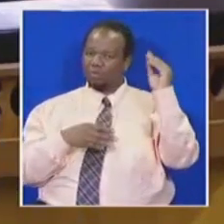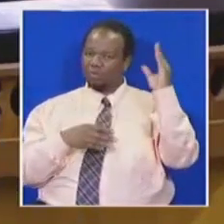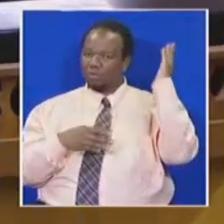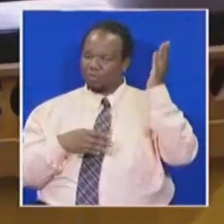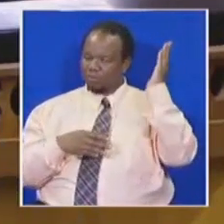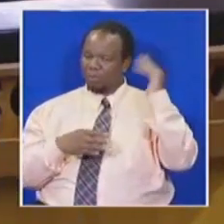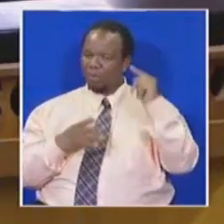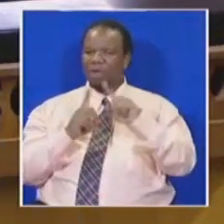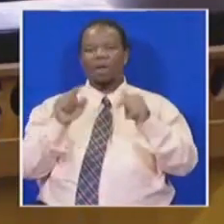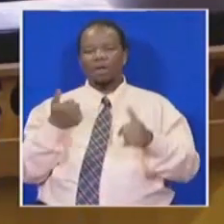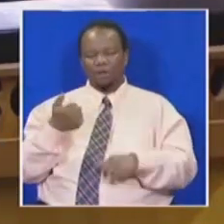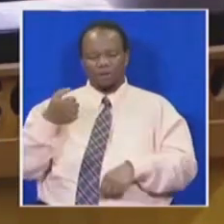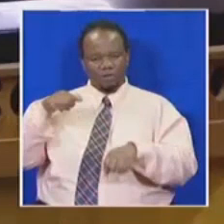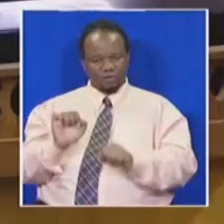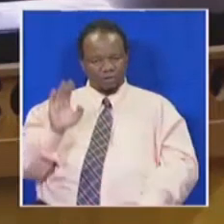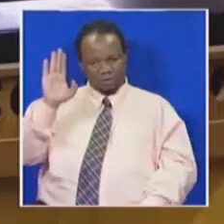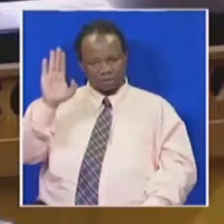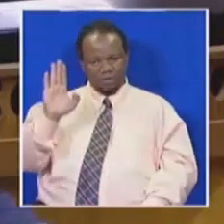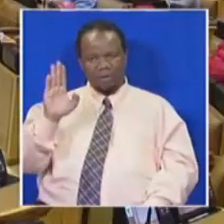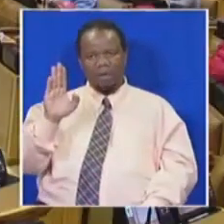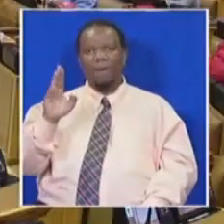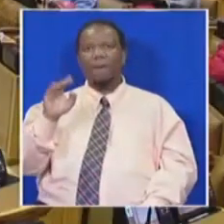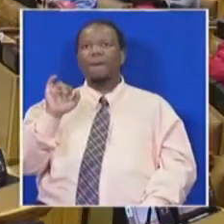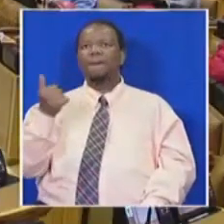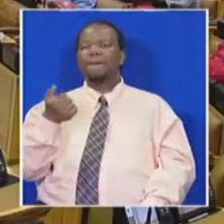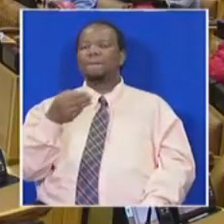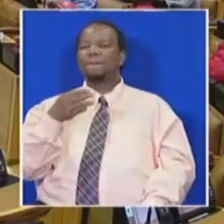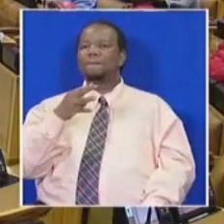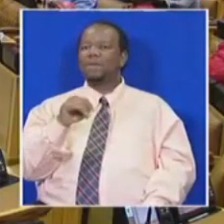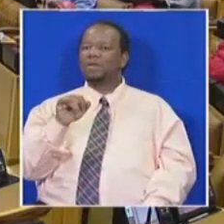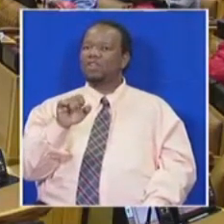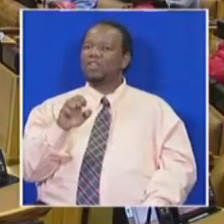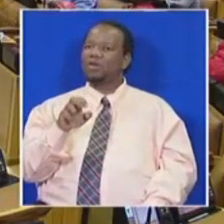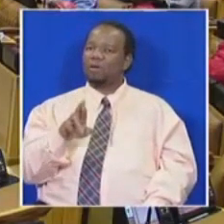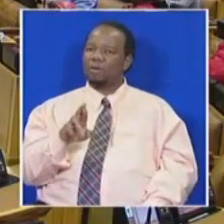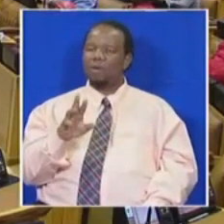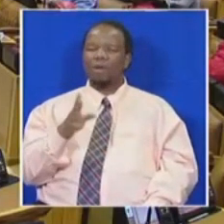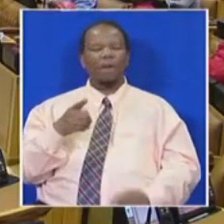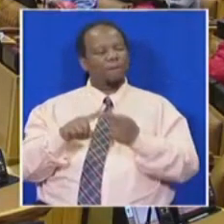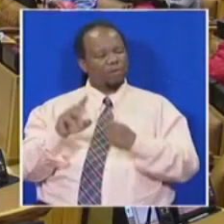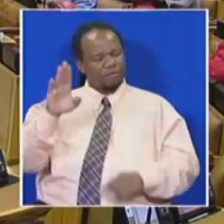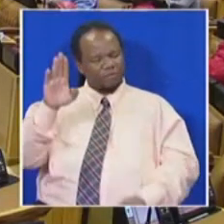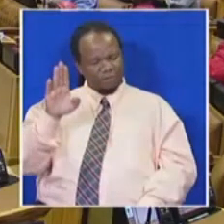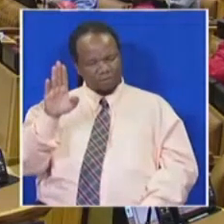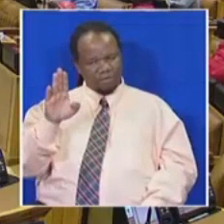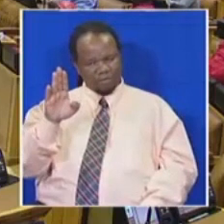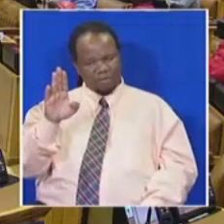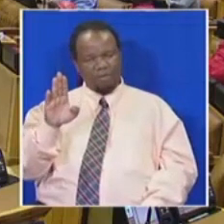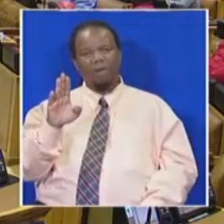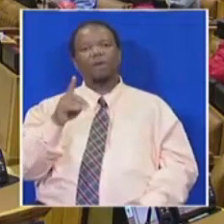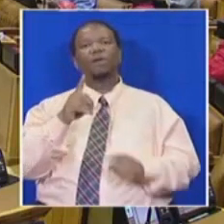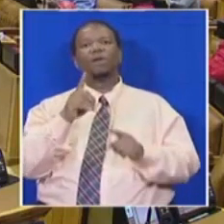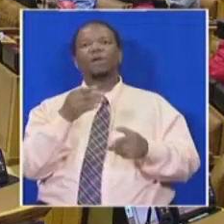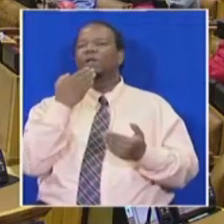happen? Chair, on a point Honorable Maynier. On a point of order. Honorable Maynier. Yes. Thank